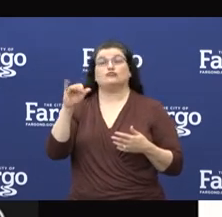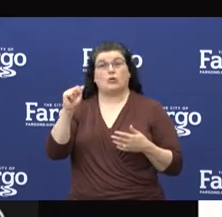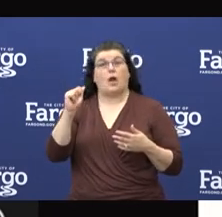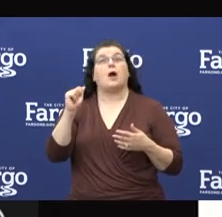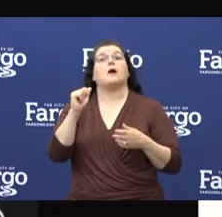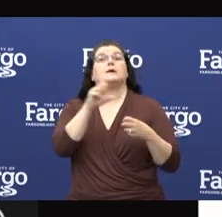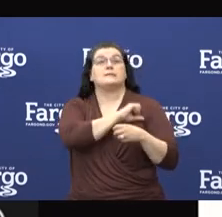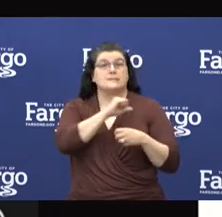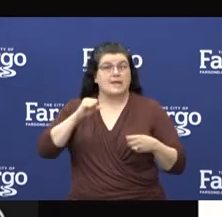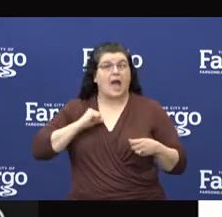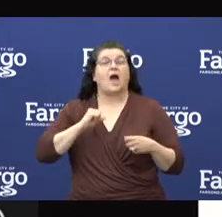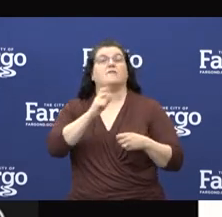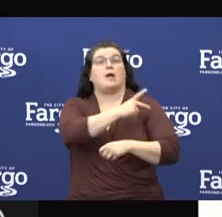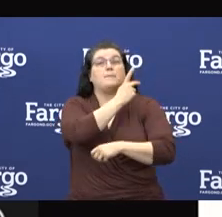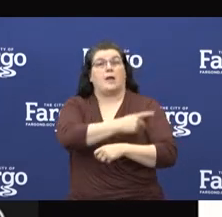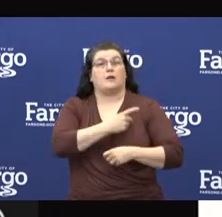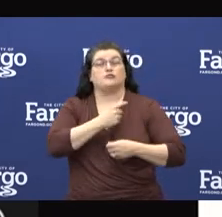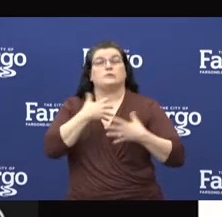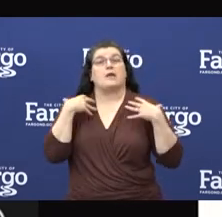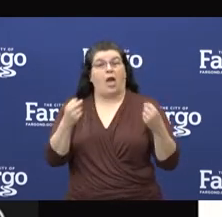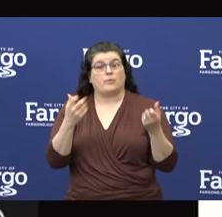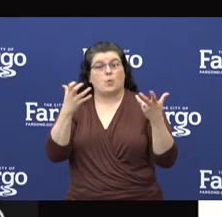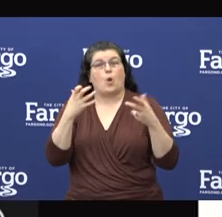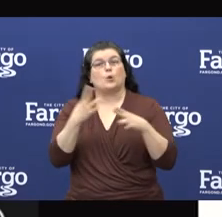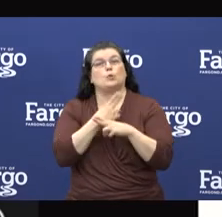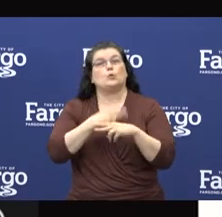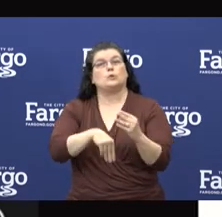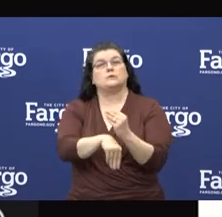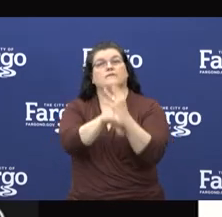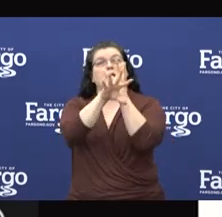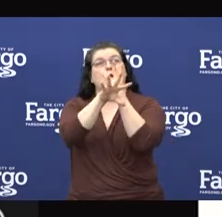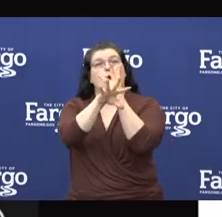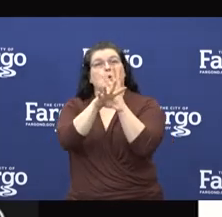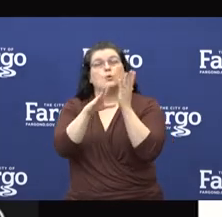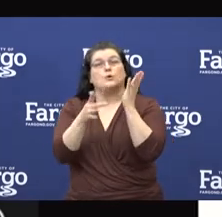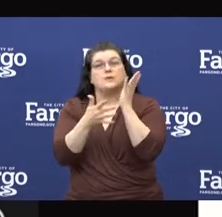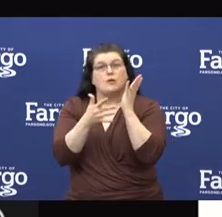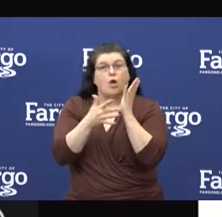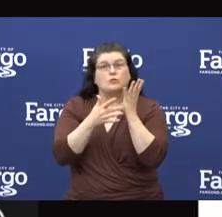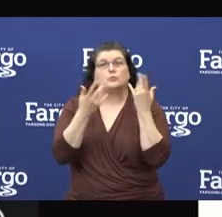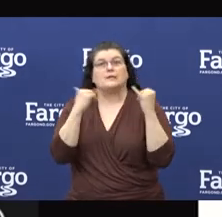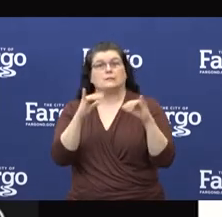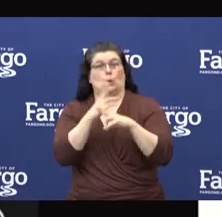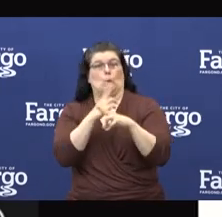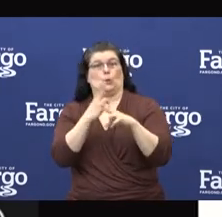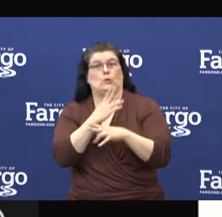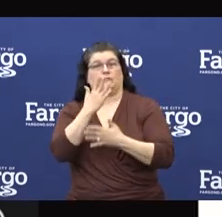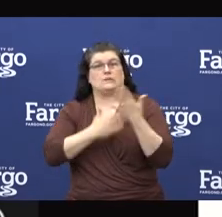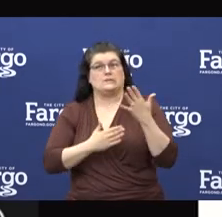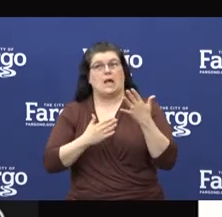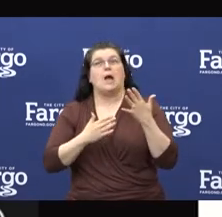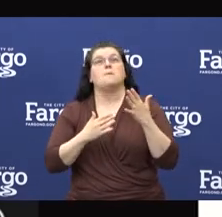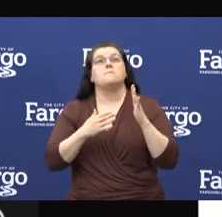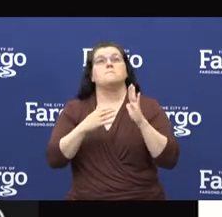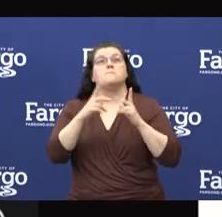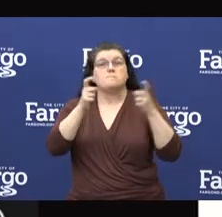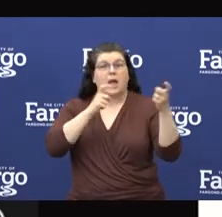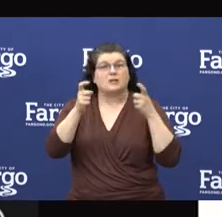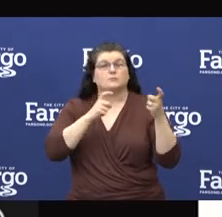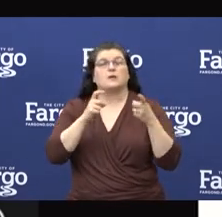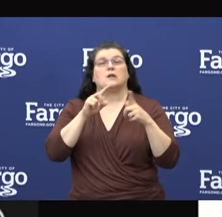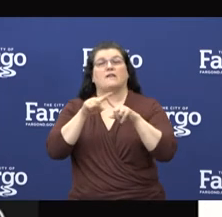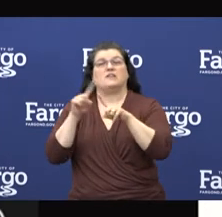to encourage the use of our video visit technology for common health concerns and for chronic disease management. I was reminded a couple days